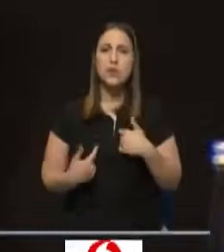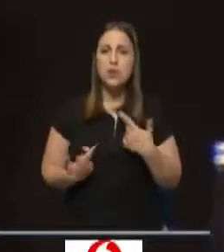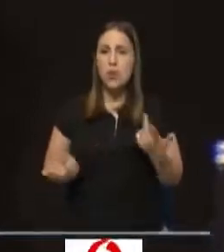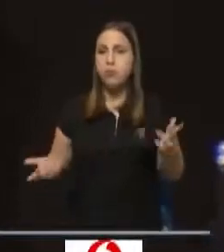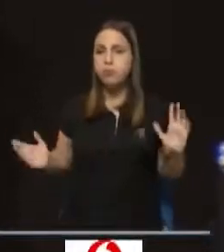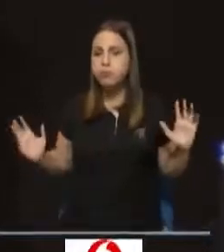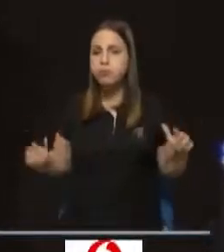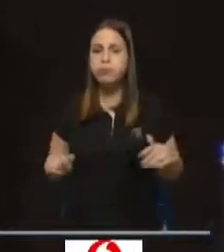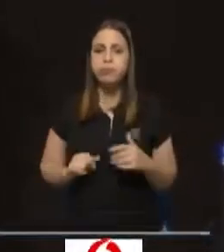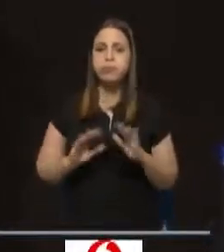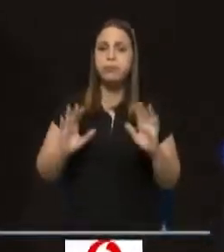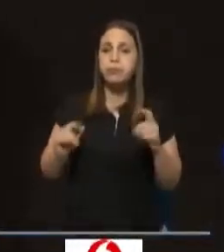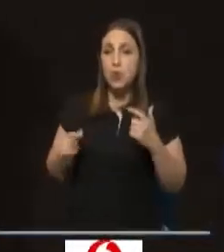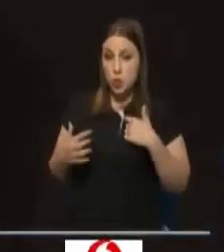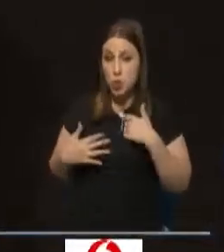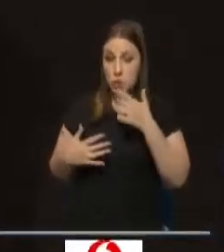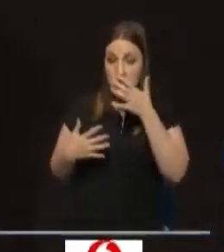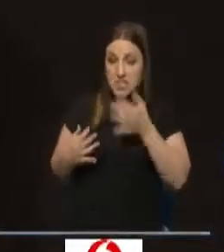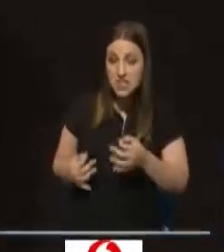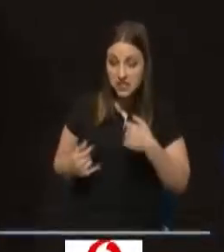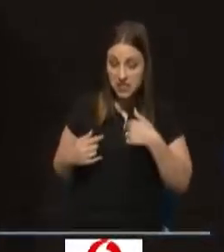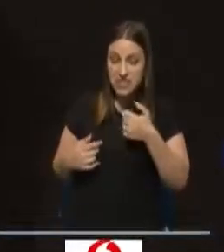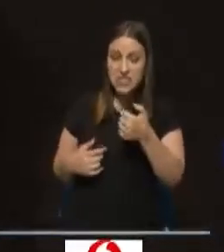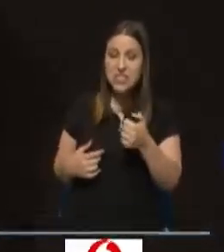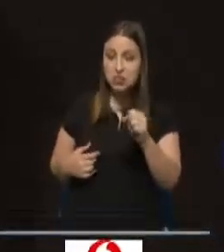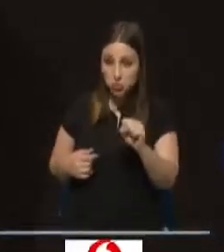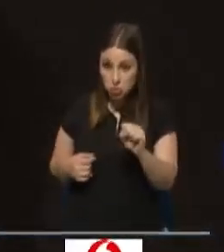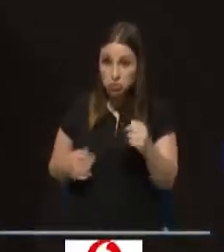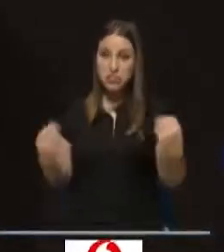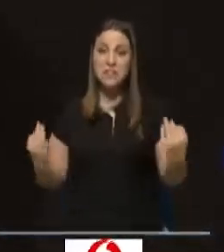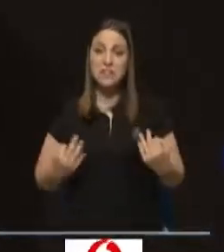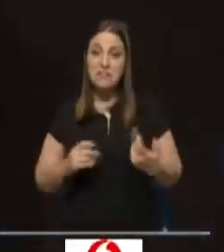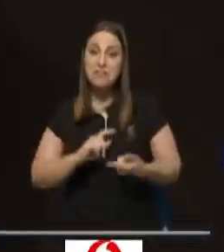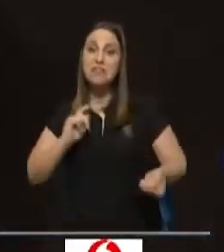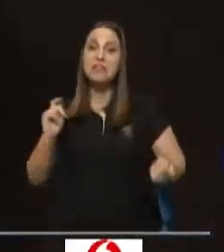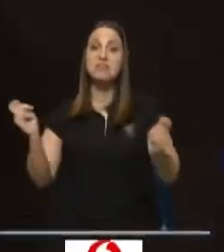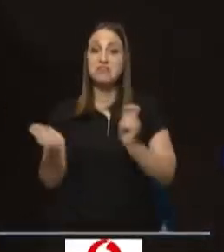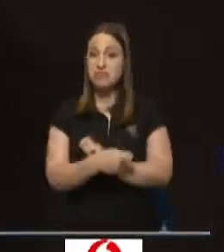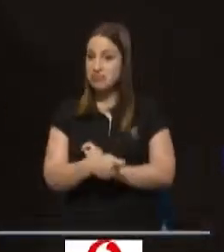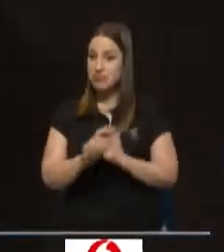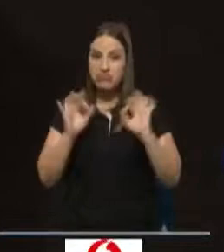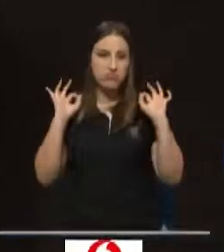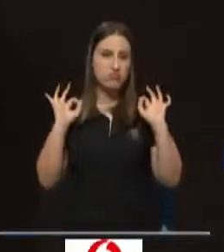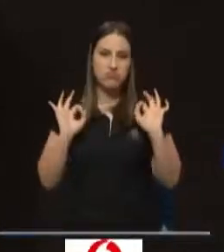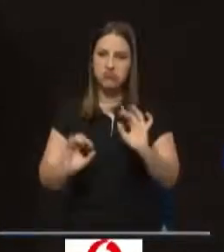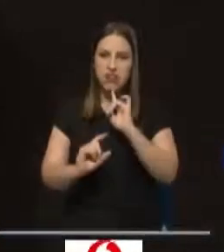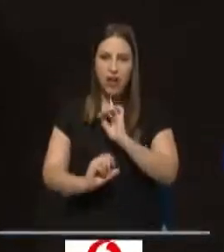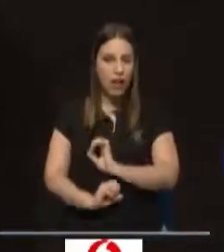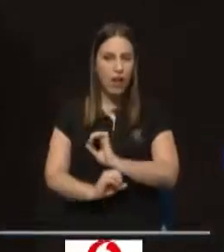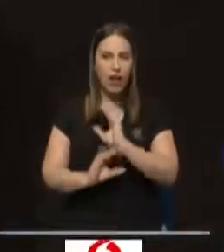I'm not a microeconomist. If 5G is going to